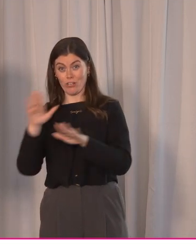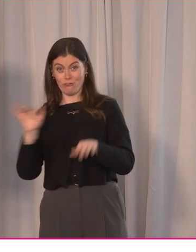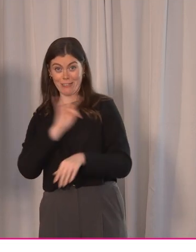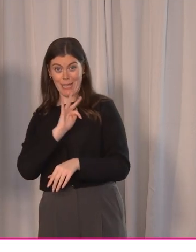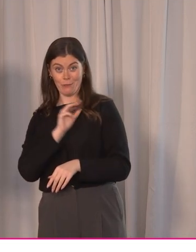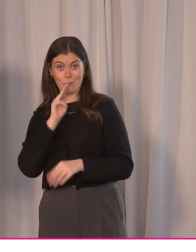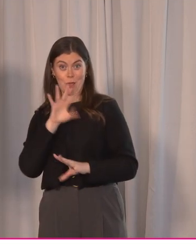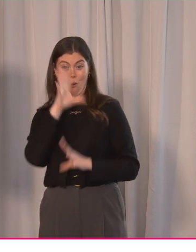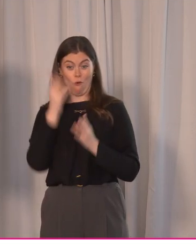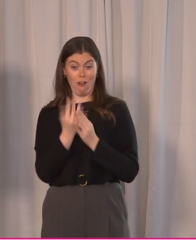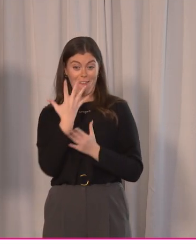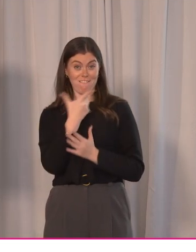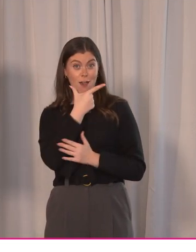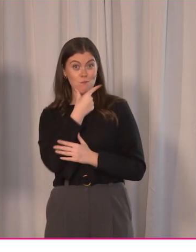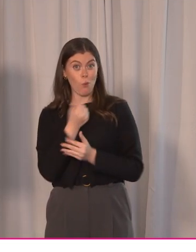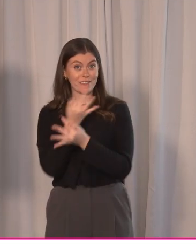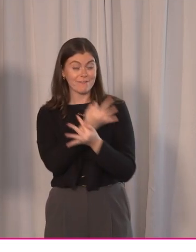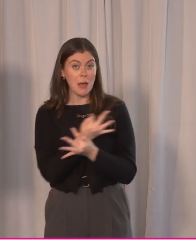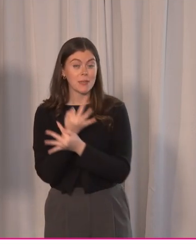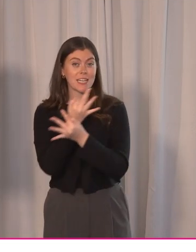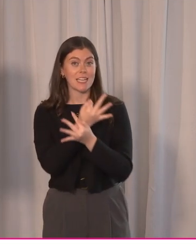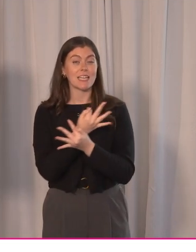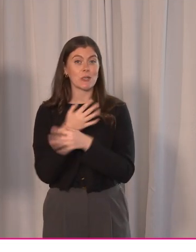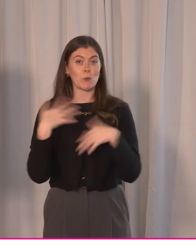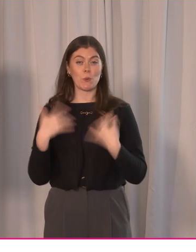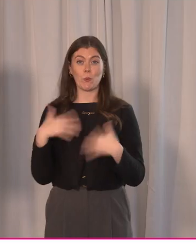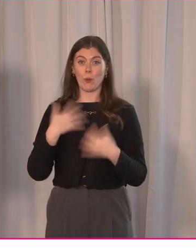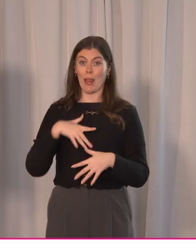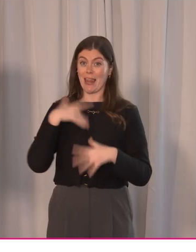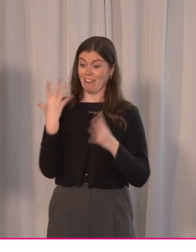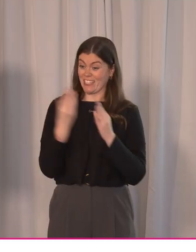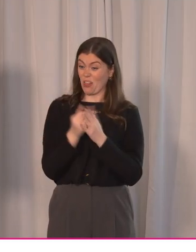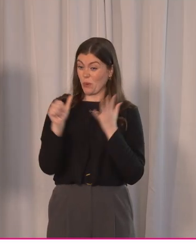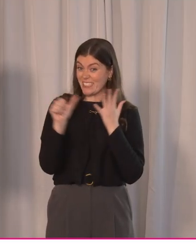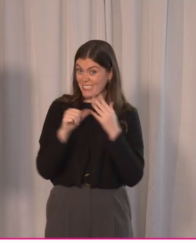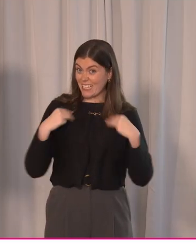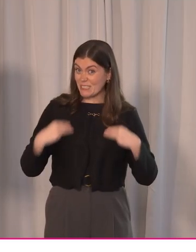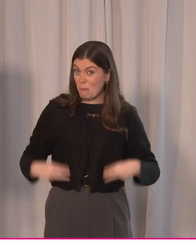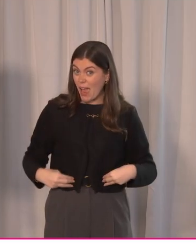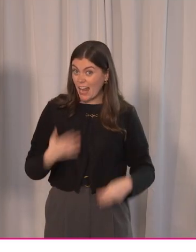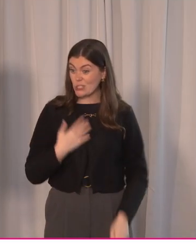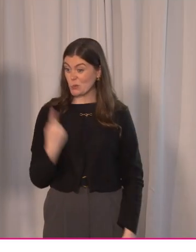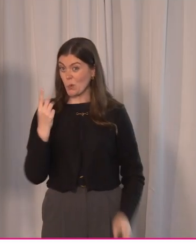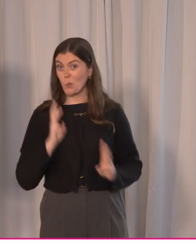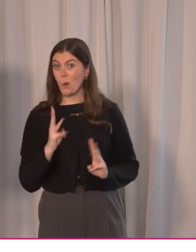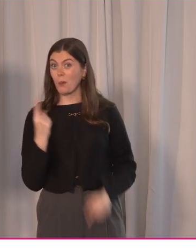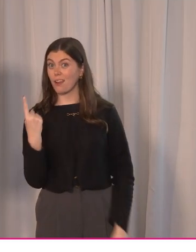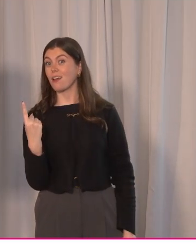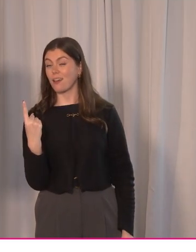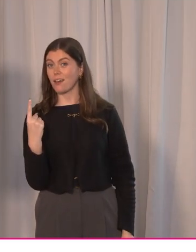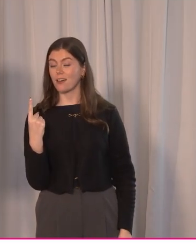had 5 boys, and so I lived with 6 men, boys,